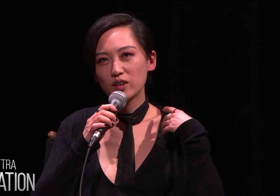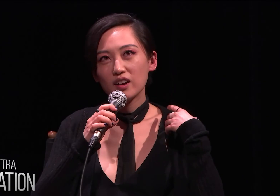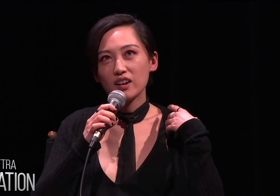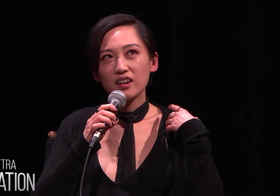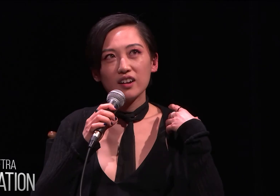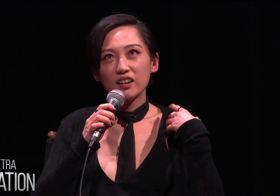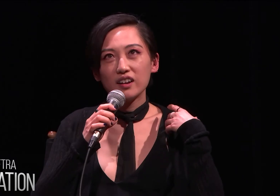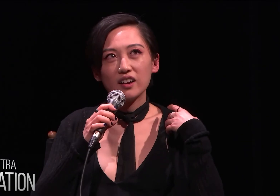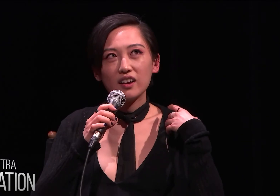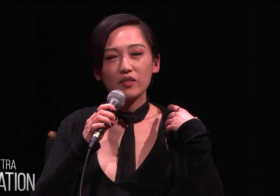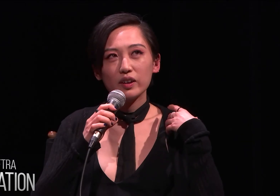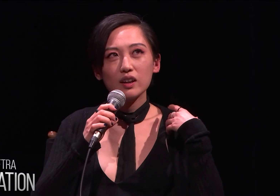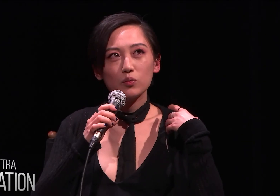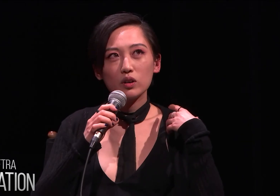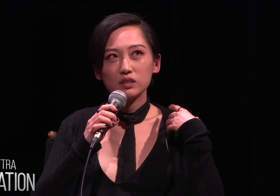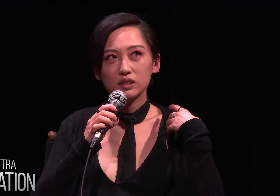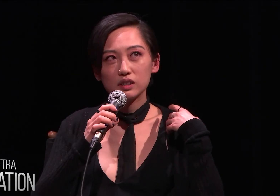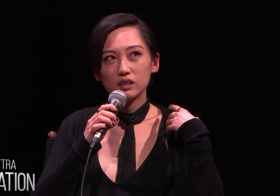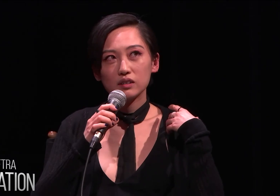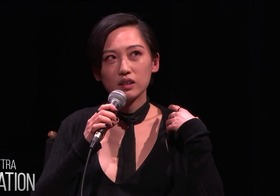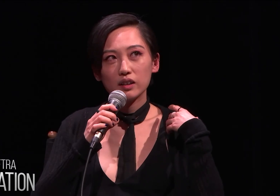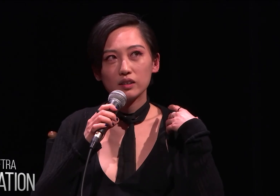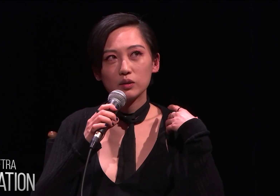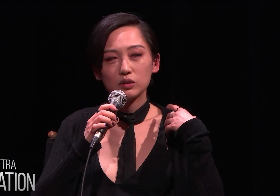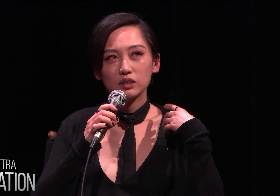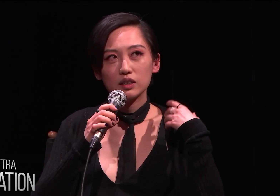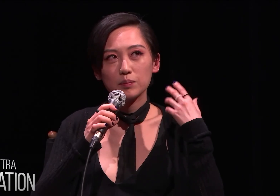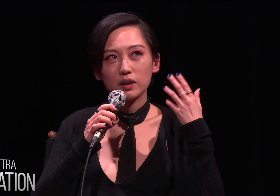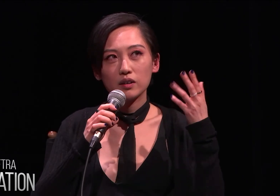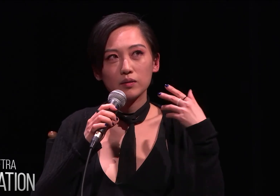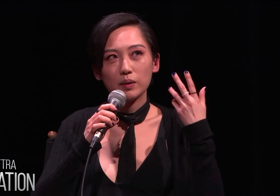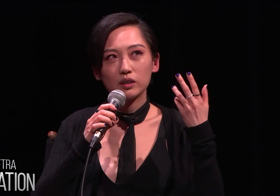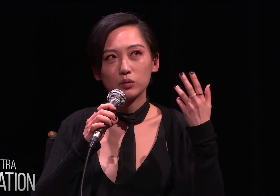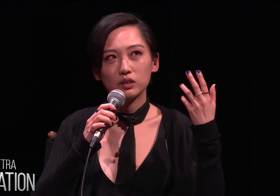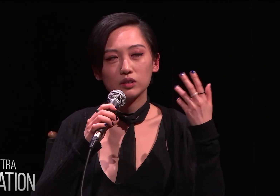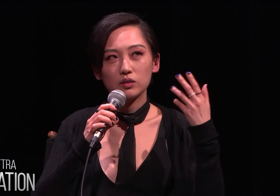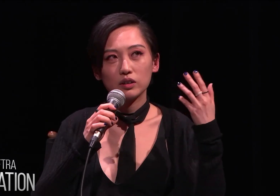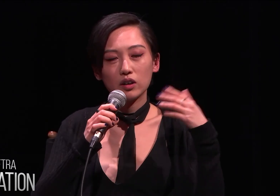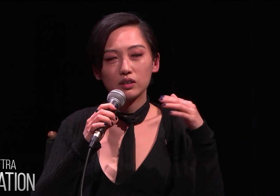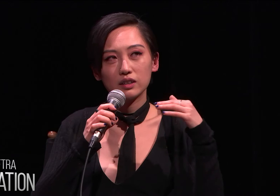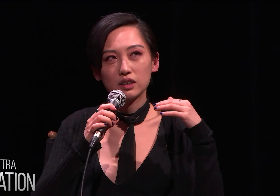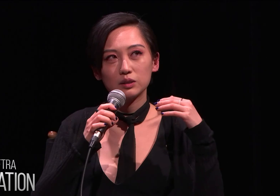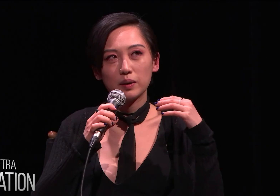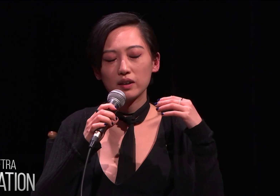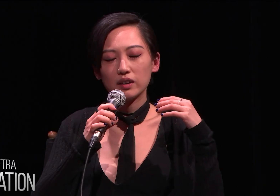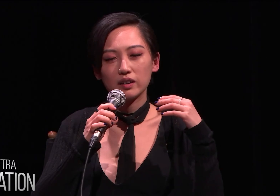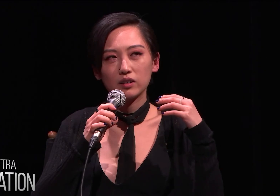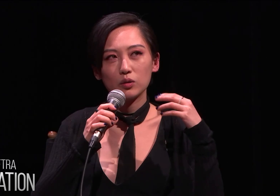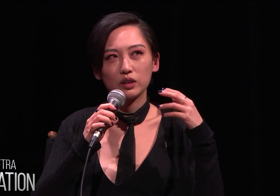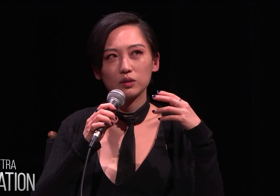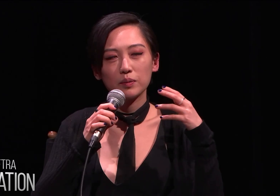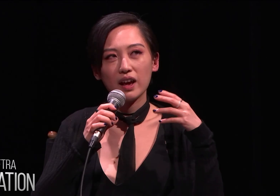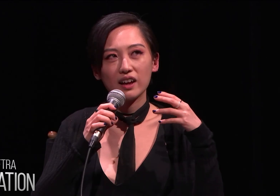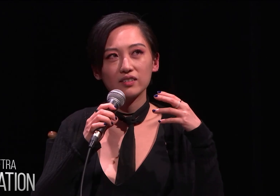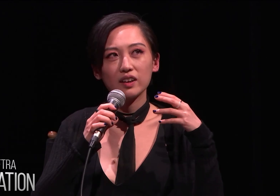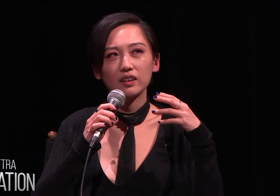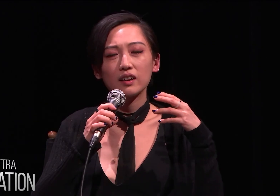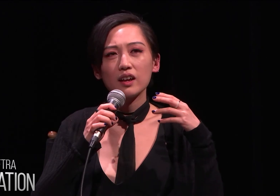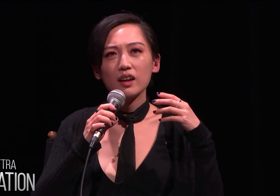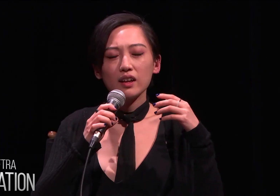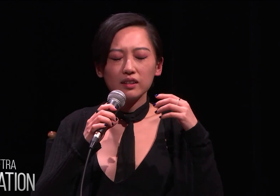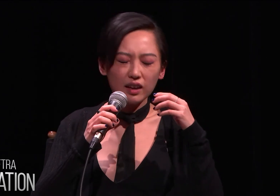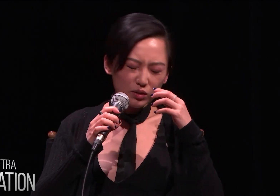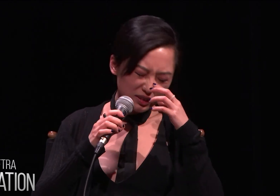know, I think I had one scene that he was sleeping by the window, like in his bed, like holding the plan